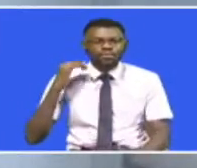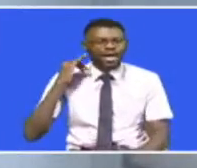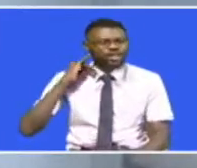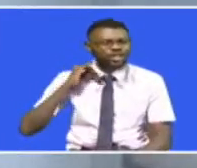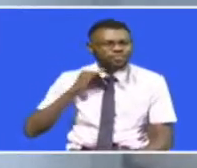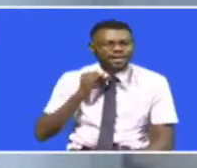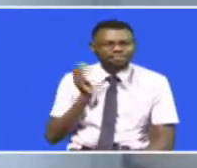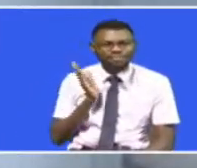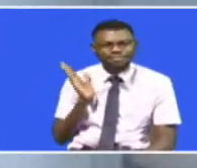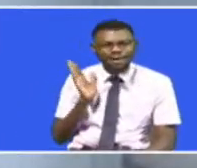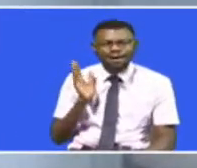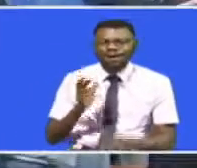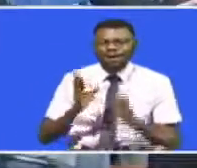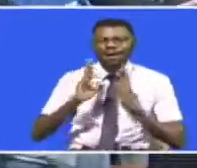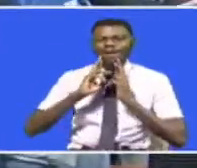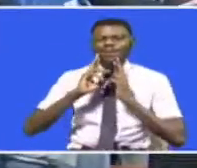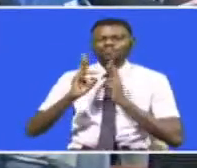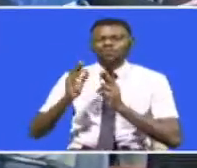filed this report.